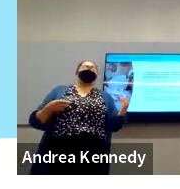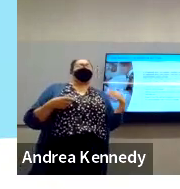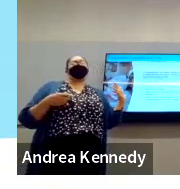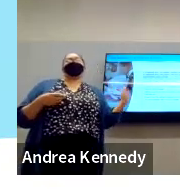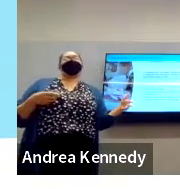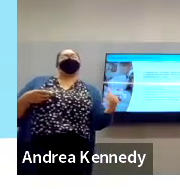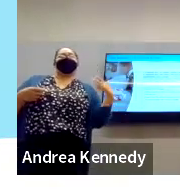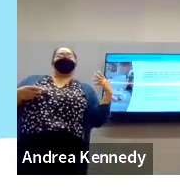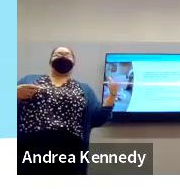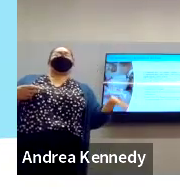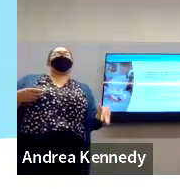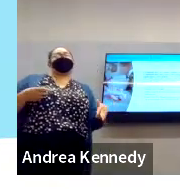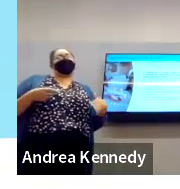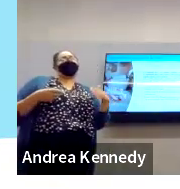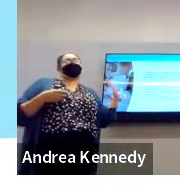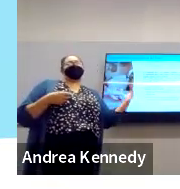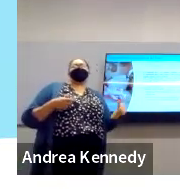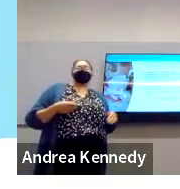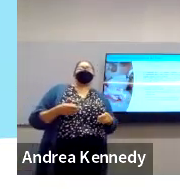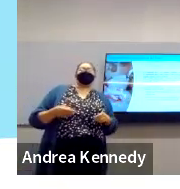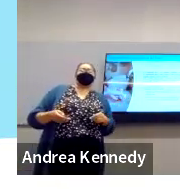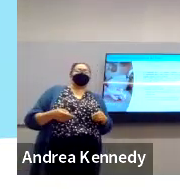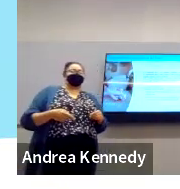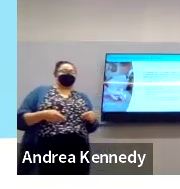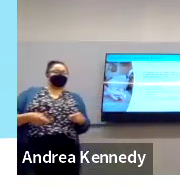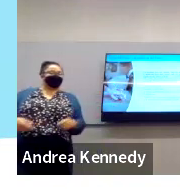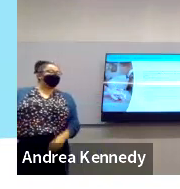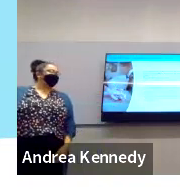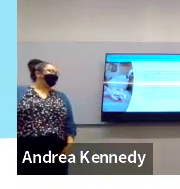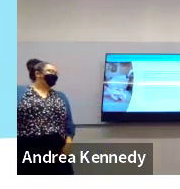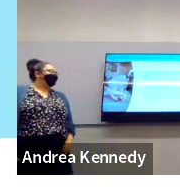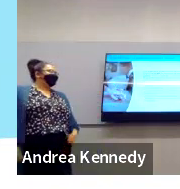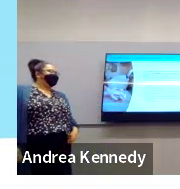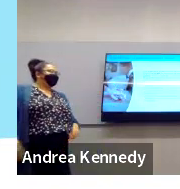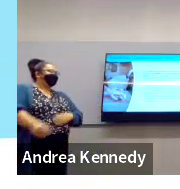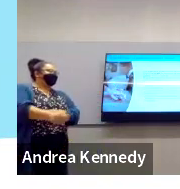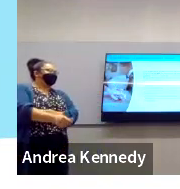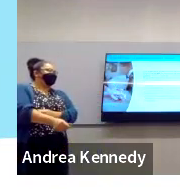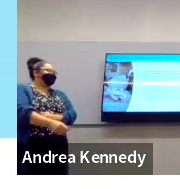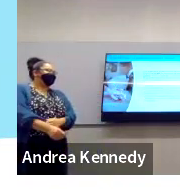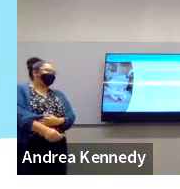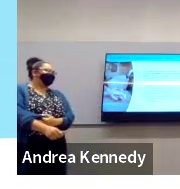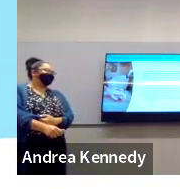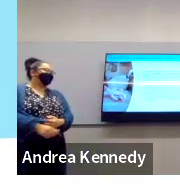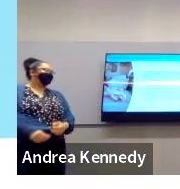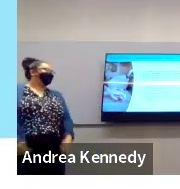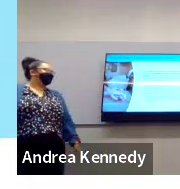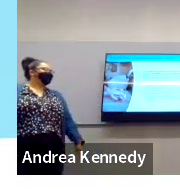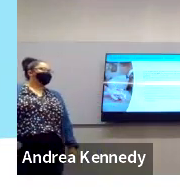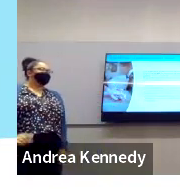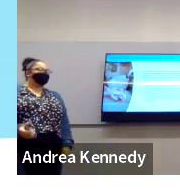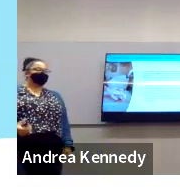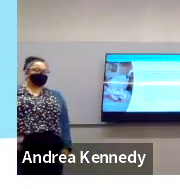the city as that being unlawful overcharge of rent. Si no somete nada